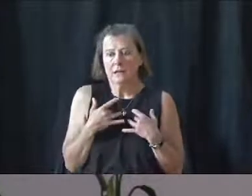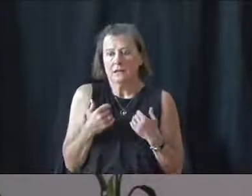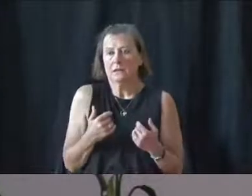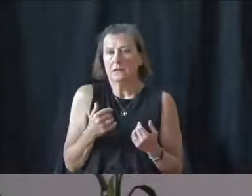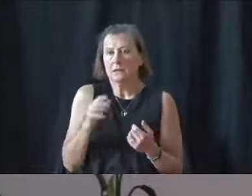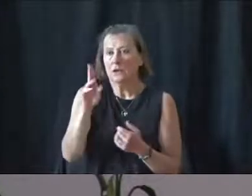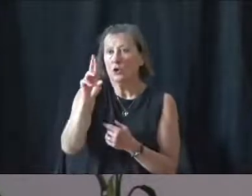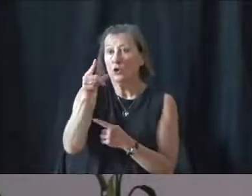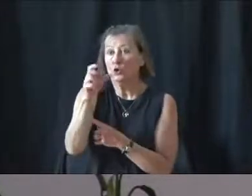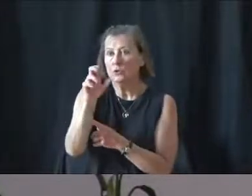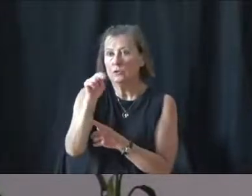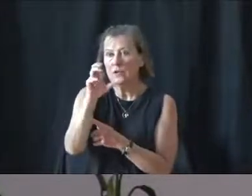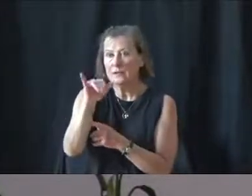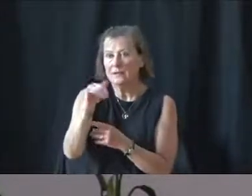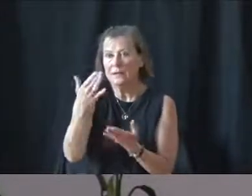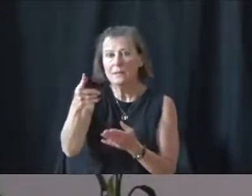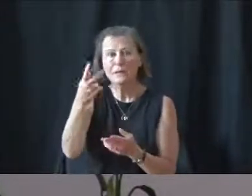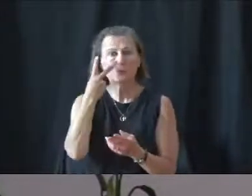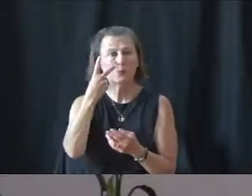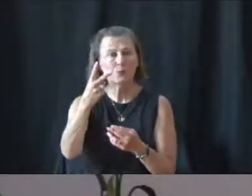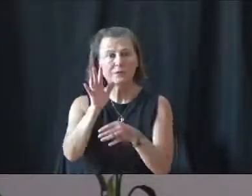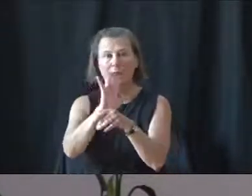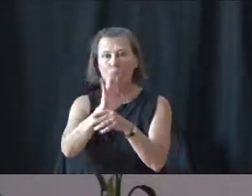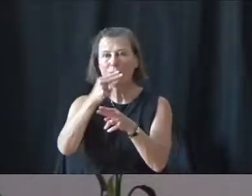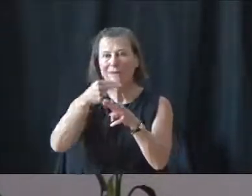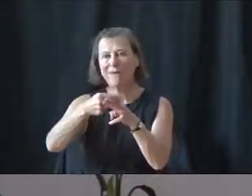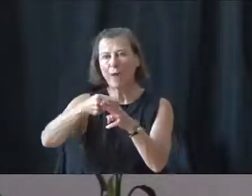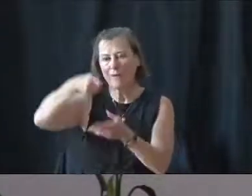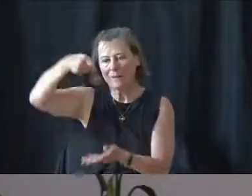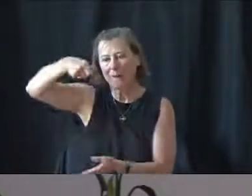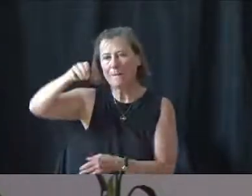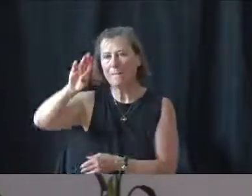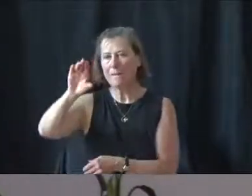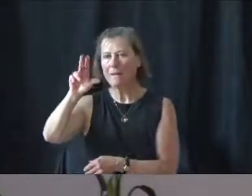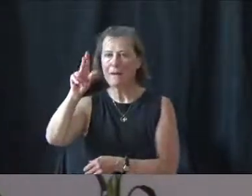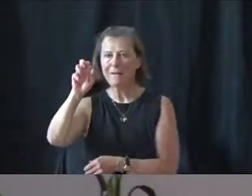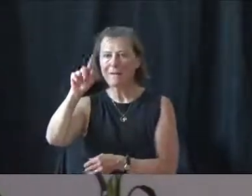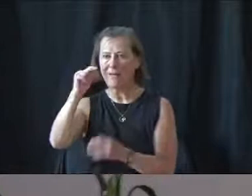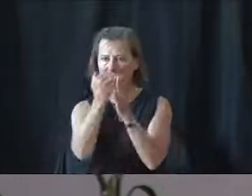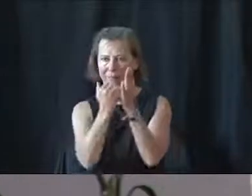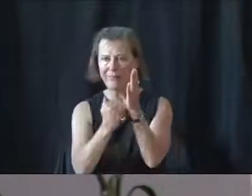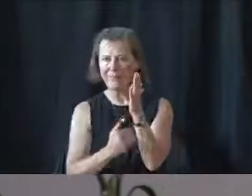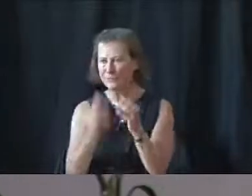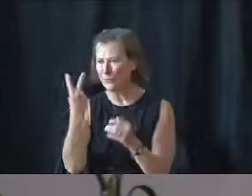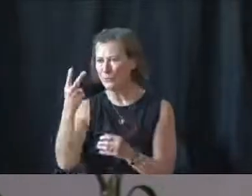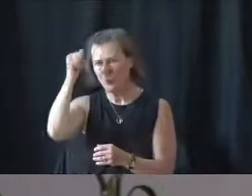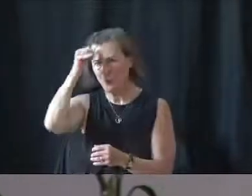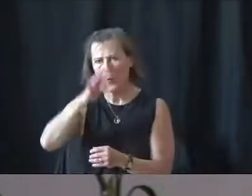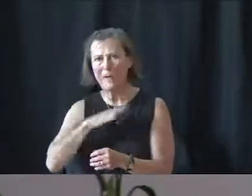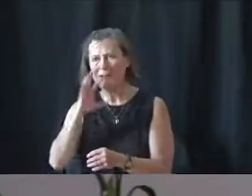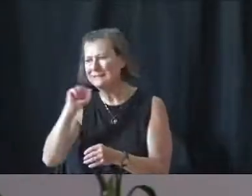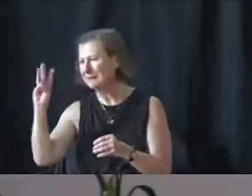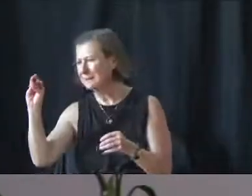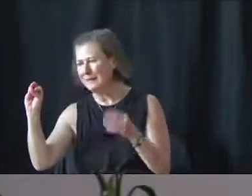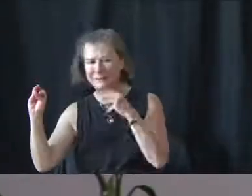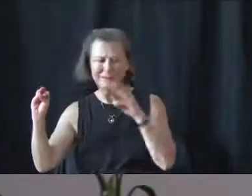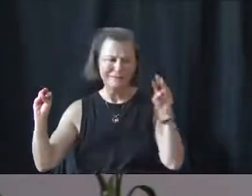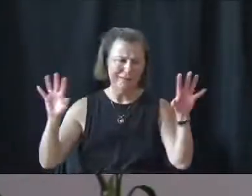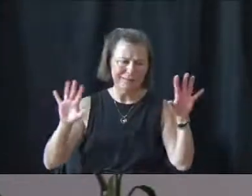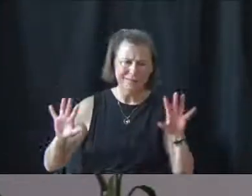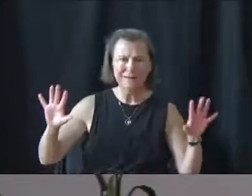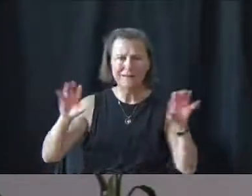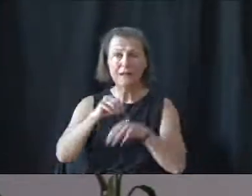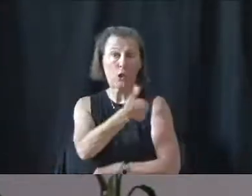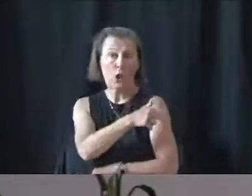film called Bucket List. Two 60-something men meet in a hospital, and they each receive